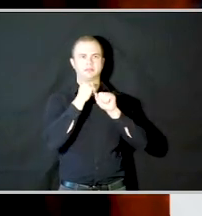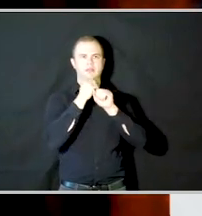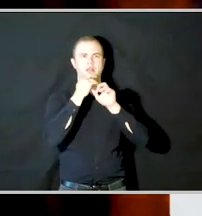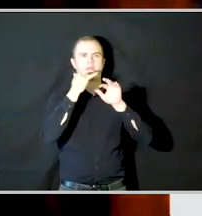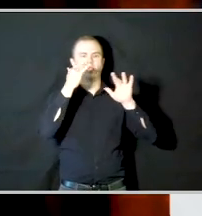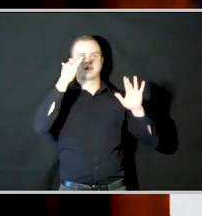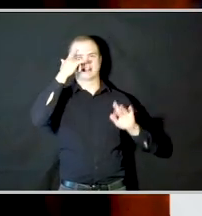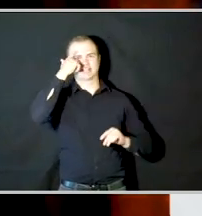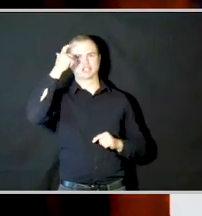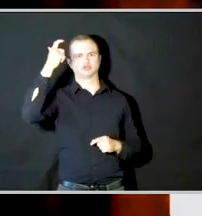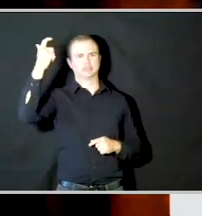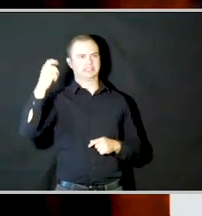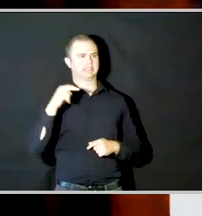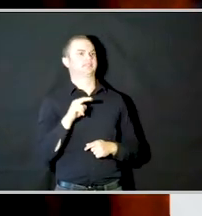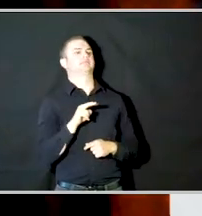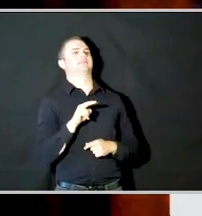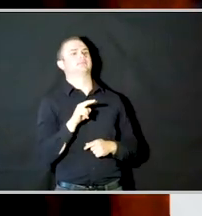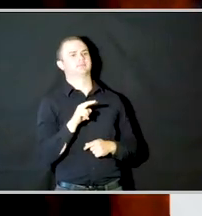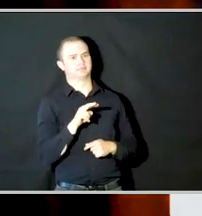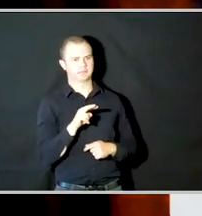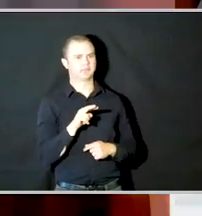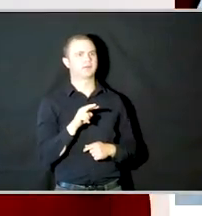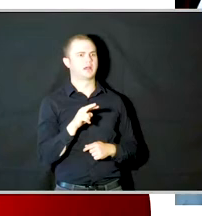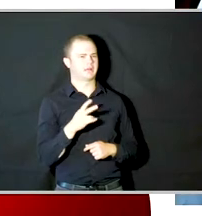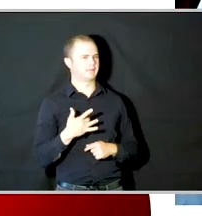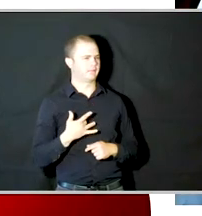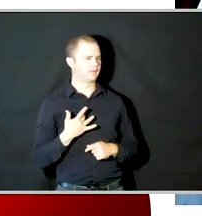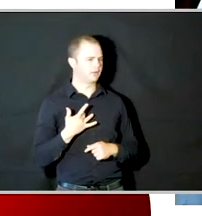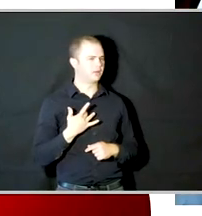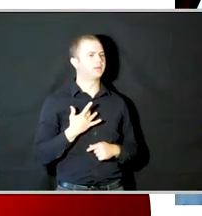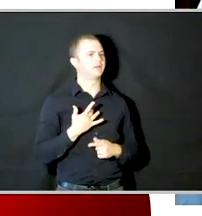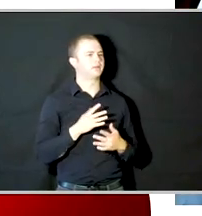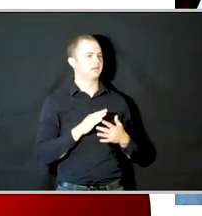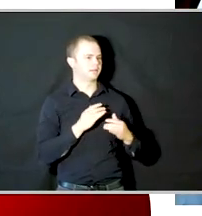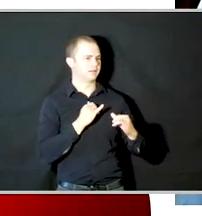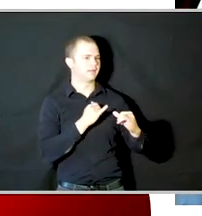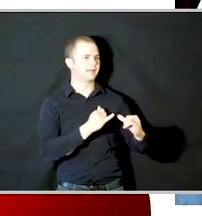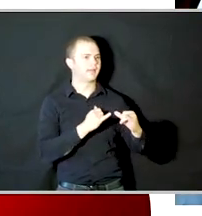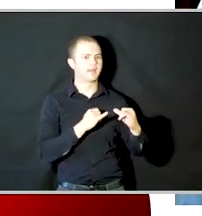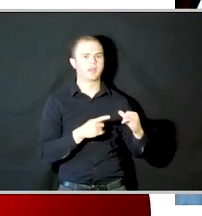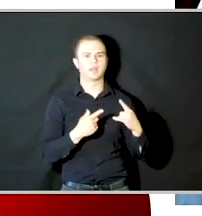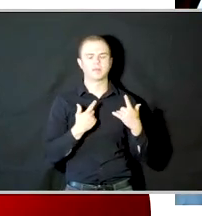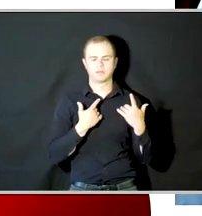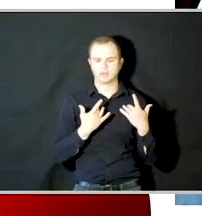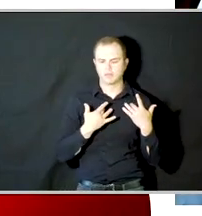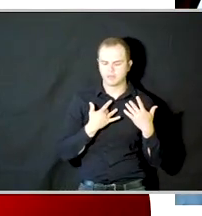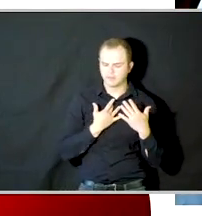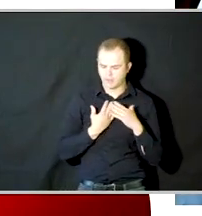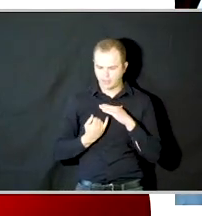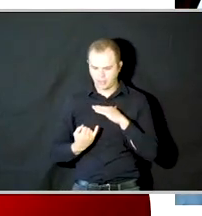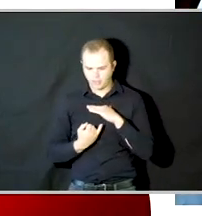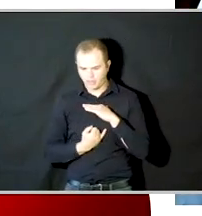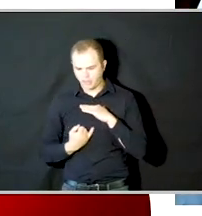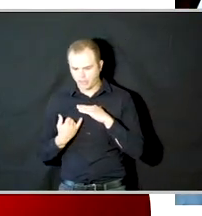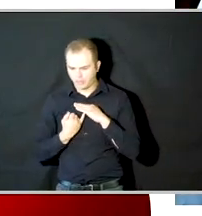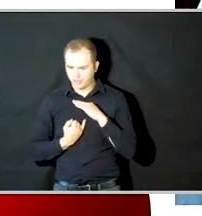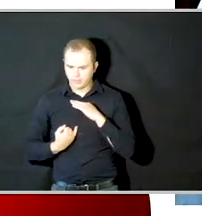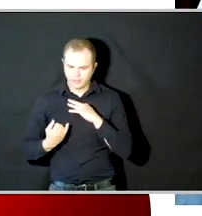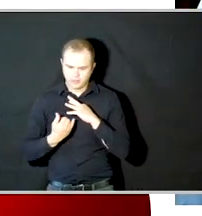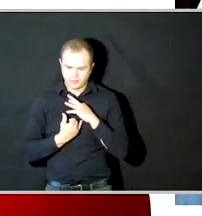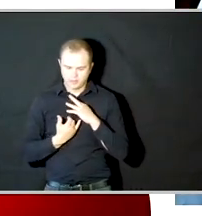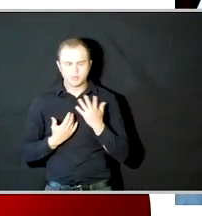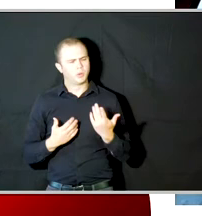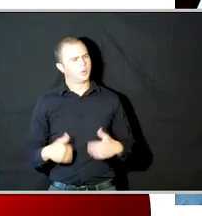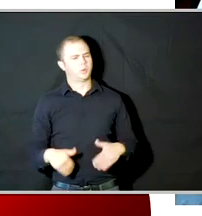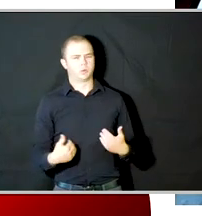feel kind of as, I guess I could relate to it a lot, having been in isolation for so long. Really beautifully